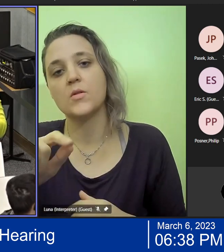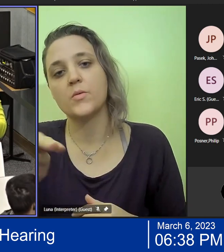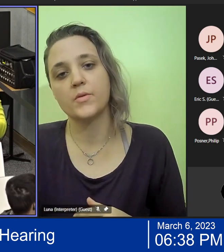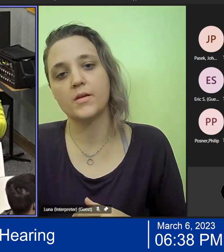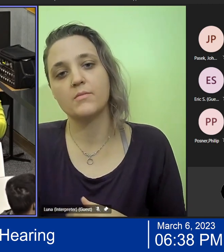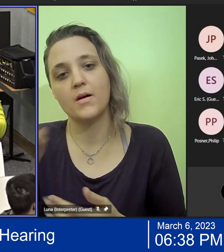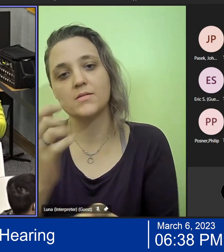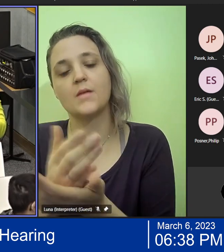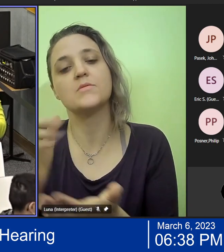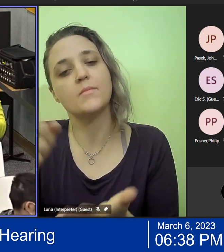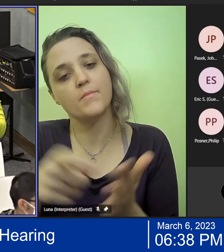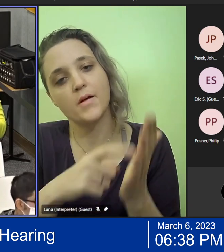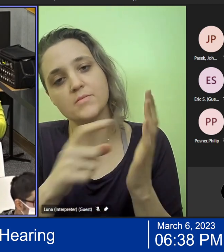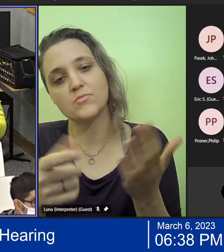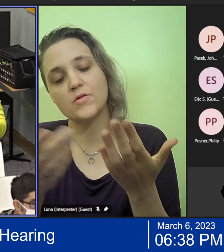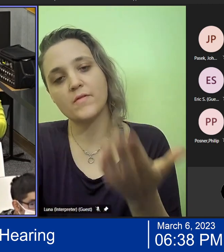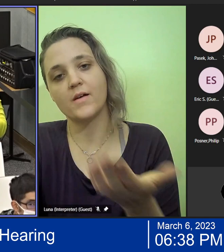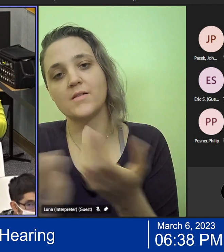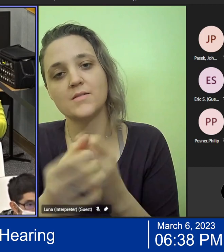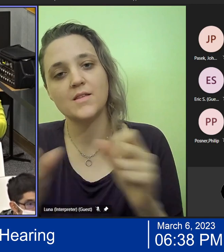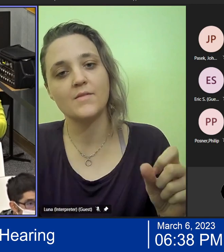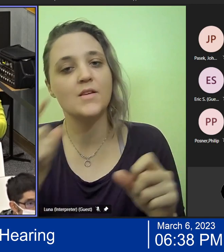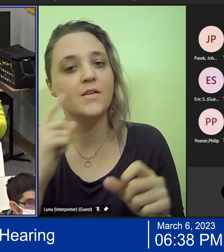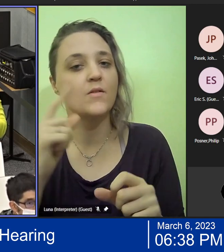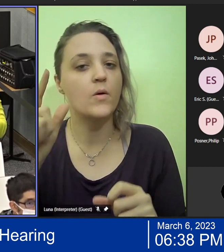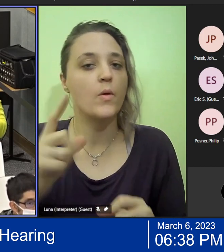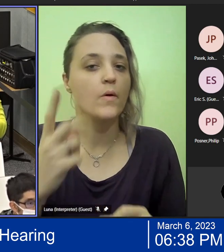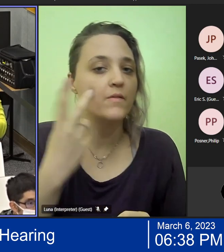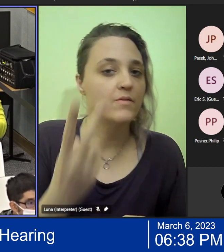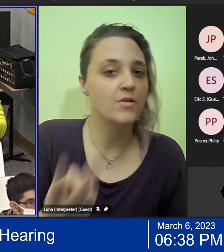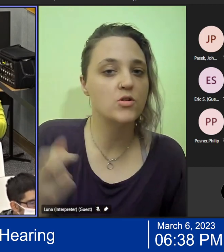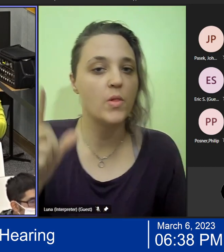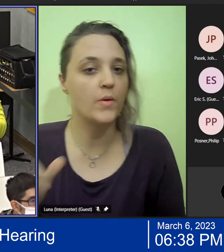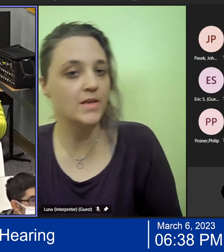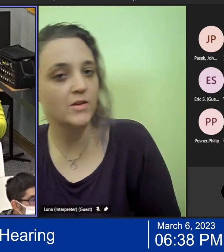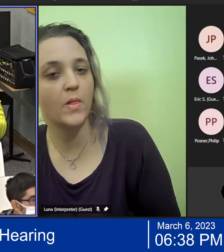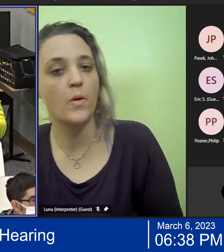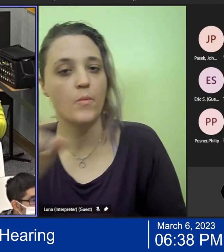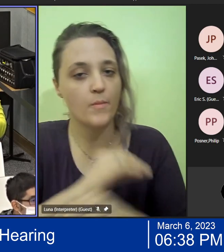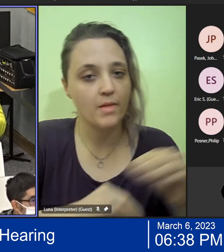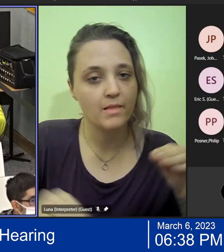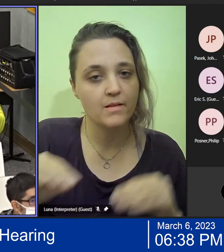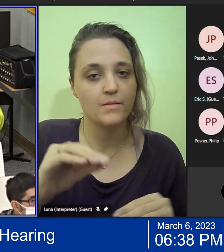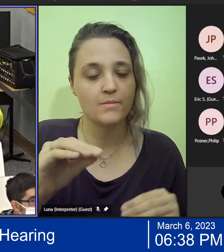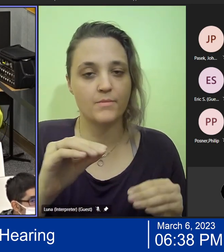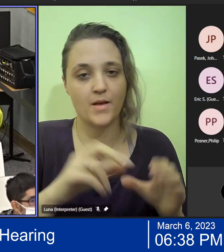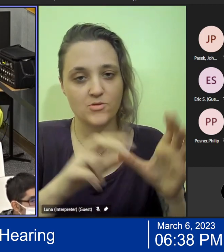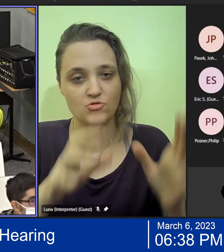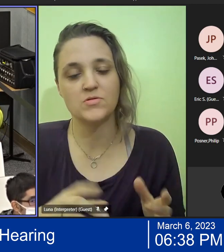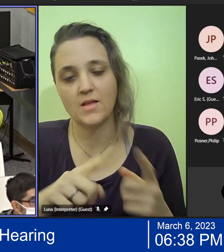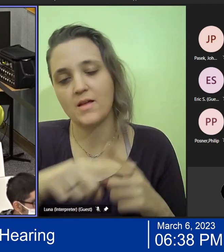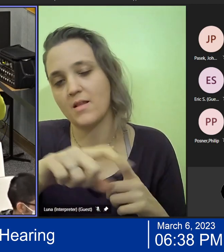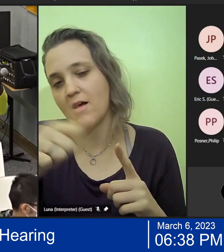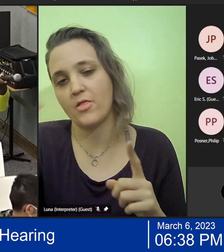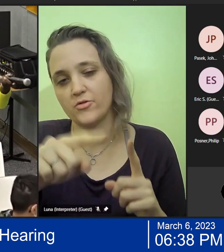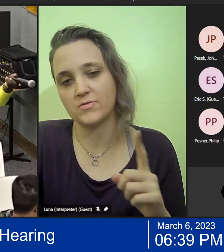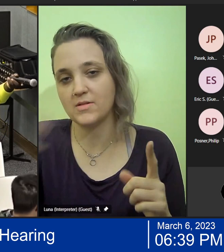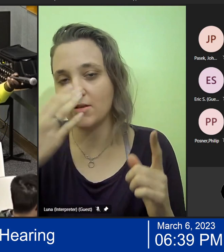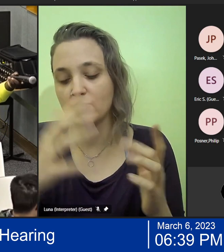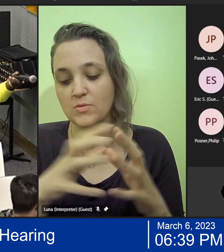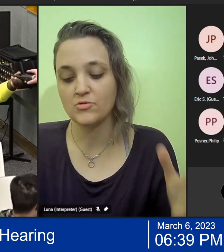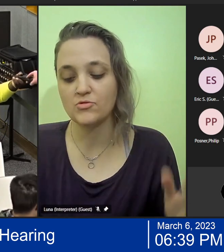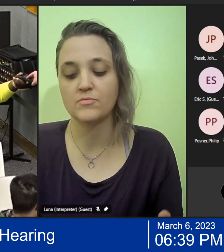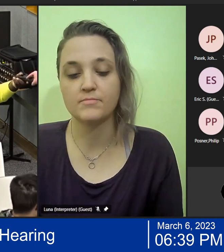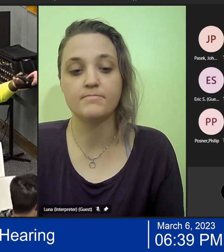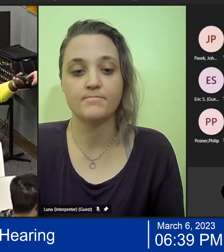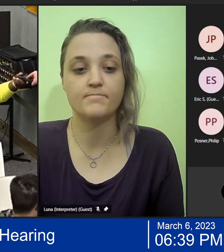shelters. Floating bus stops must provide safety for low vision, low hearing, and low mobility passengers, as well as